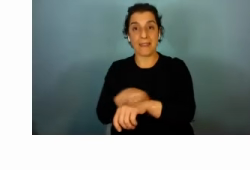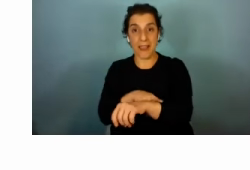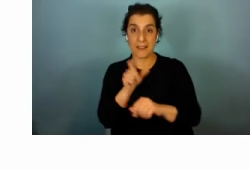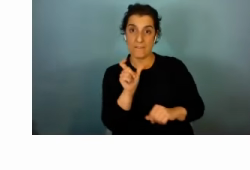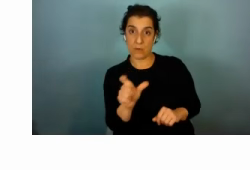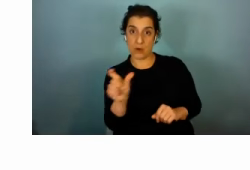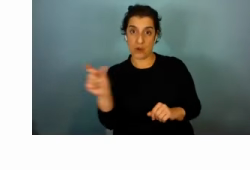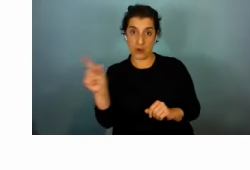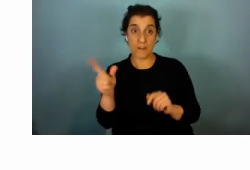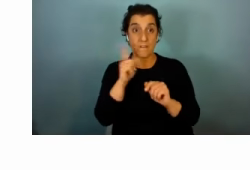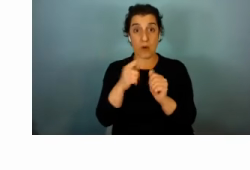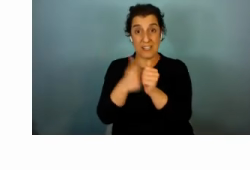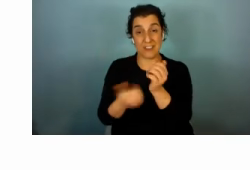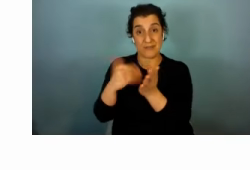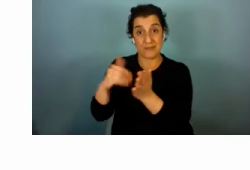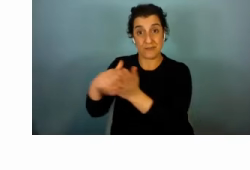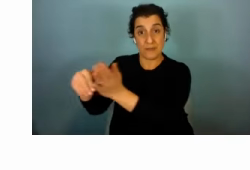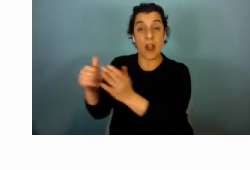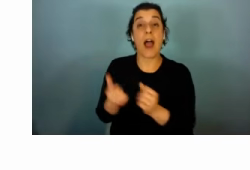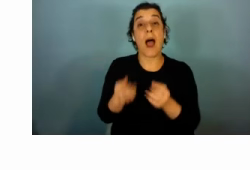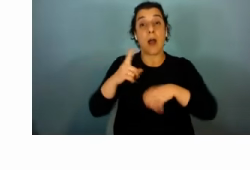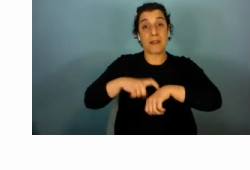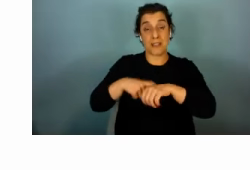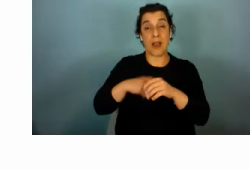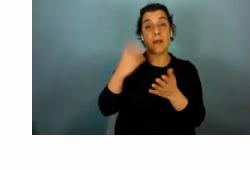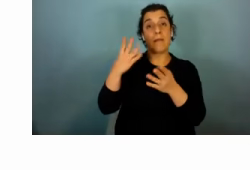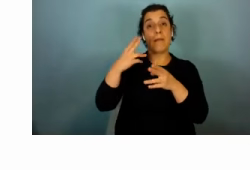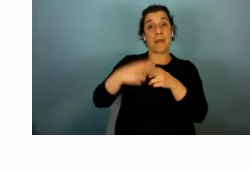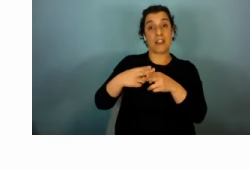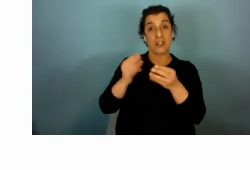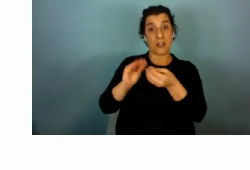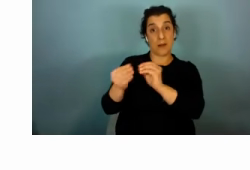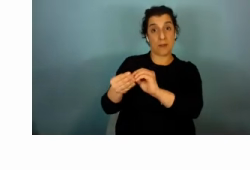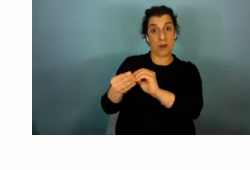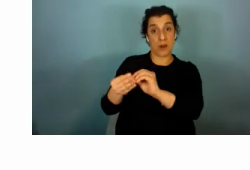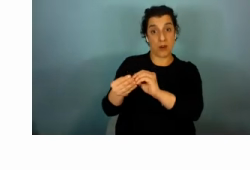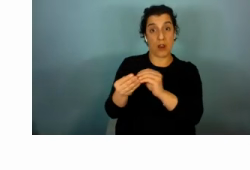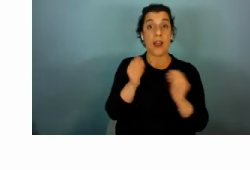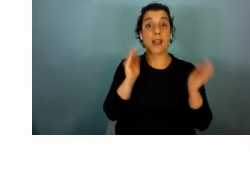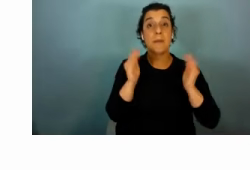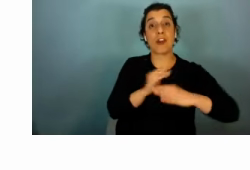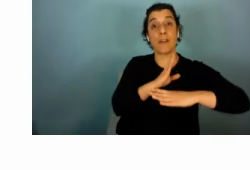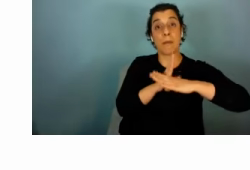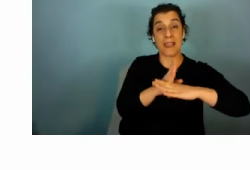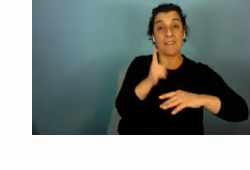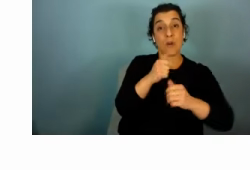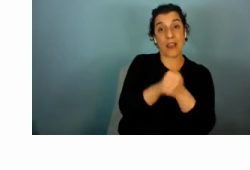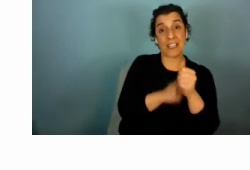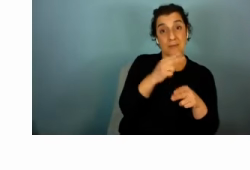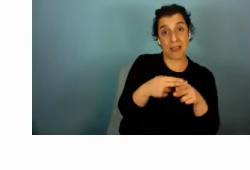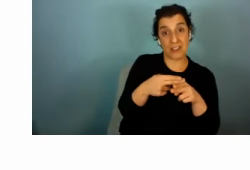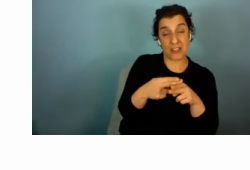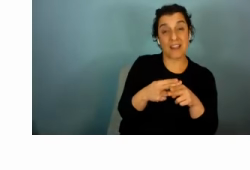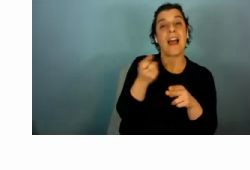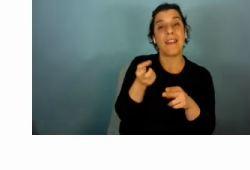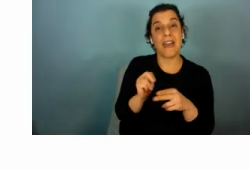And then the effective mention number was tested in the analysis by comparing the mean of each mention to the mean of the mentions following